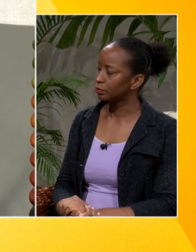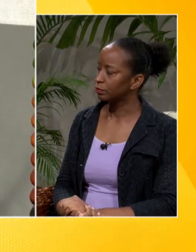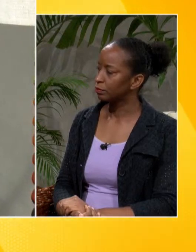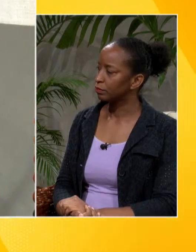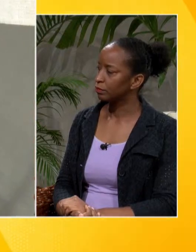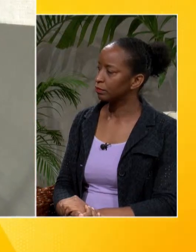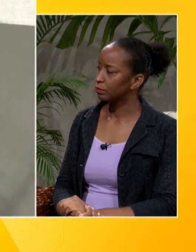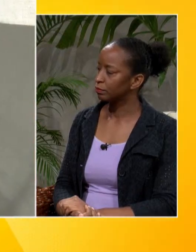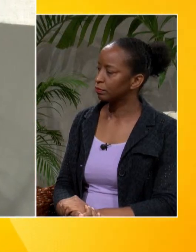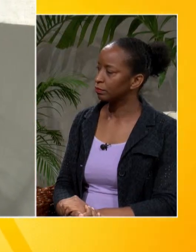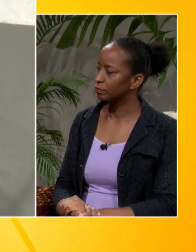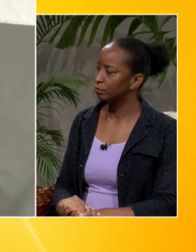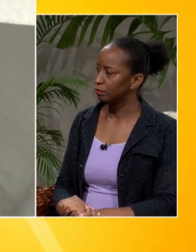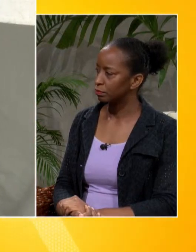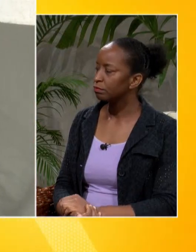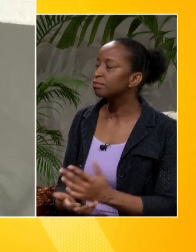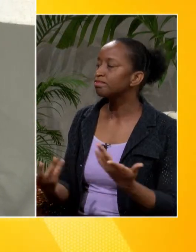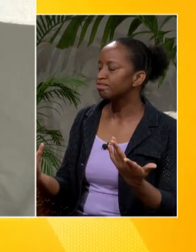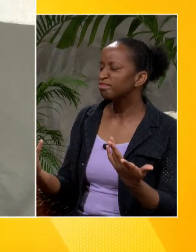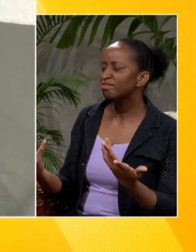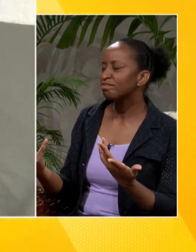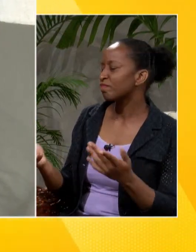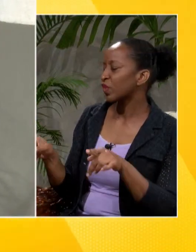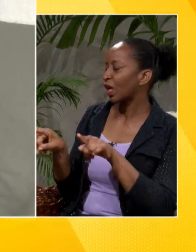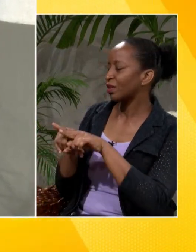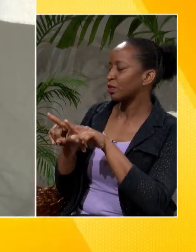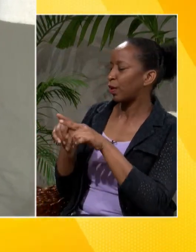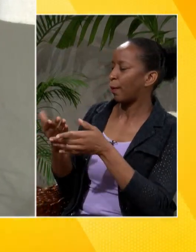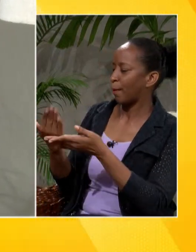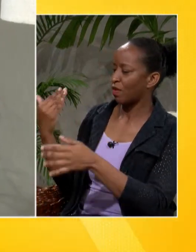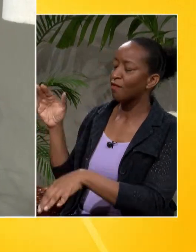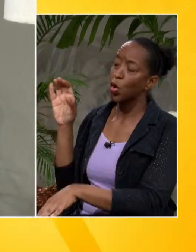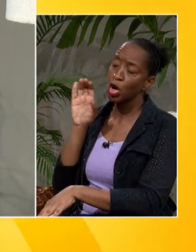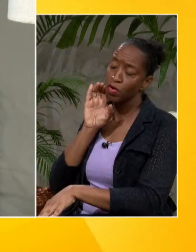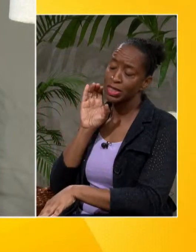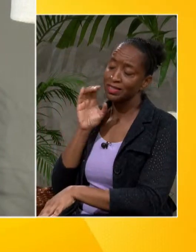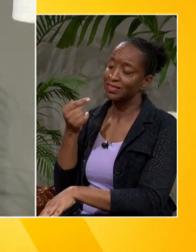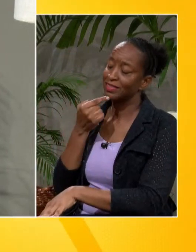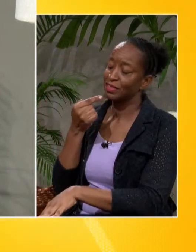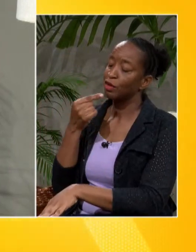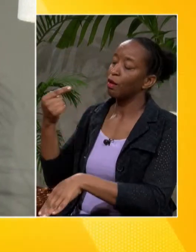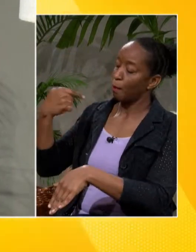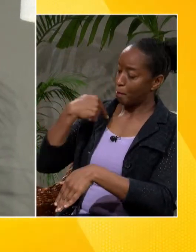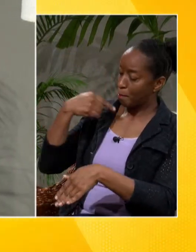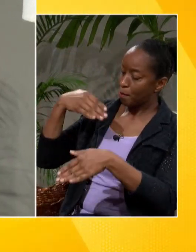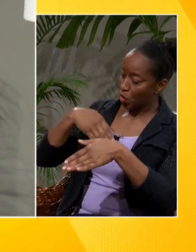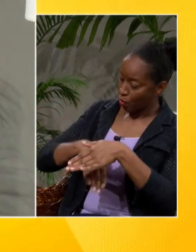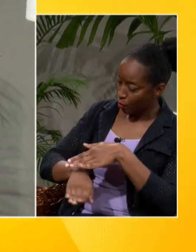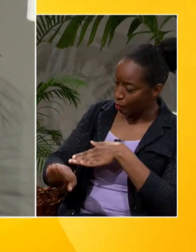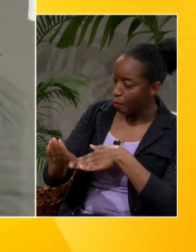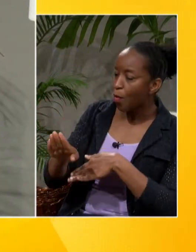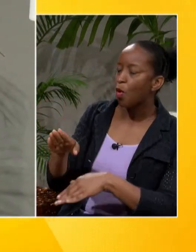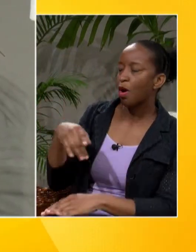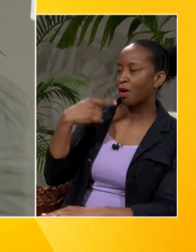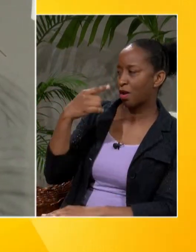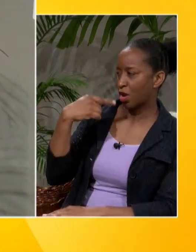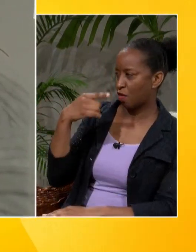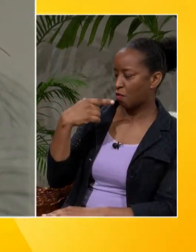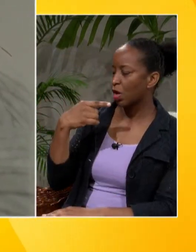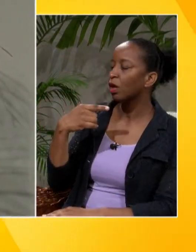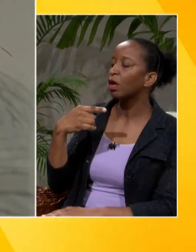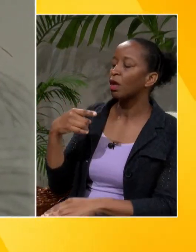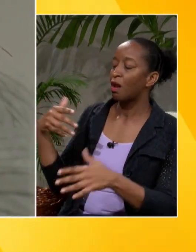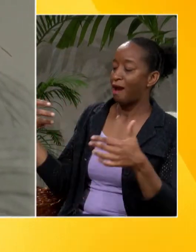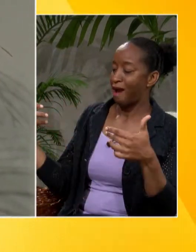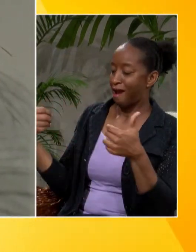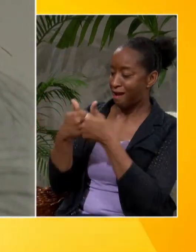Okay. Like Christina, I was born hearing, and I got a car accident at 2. So